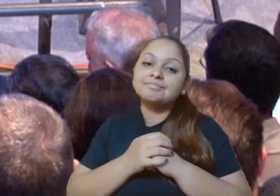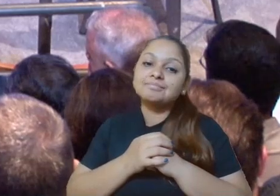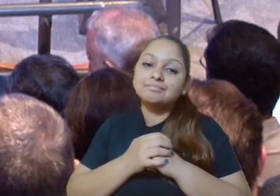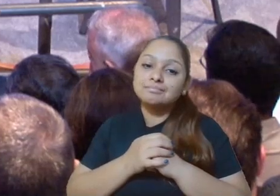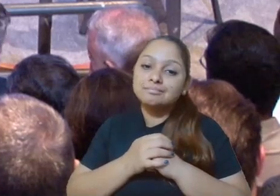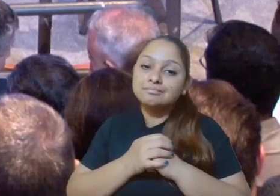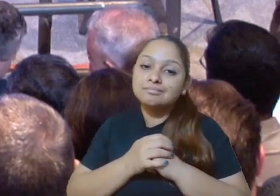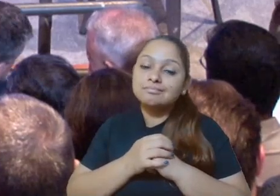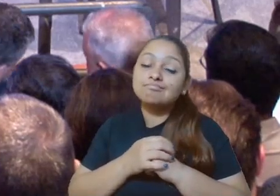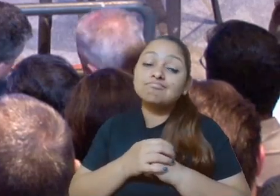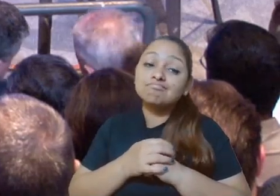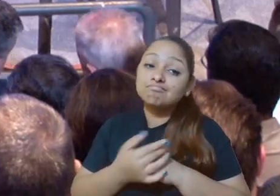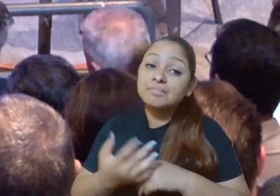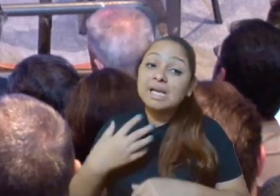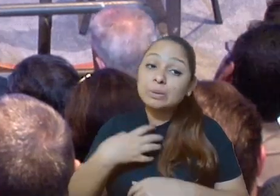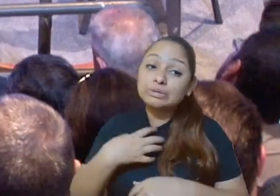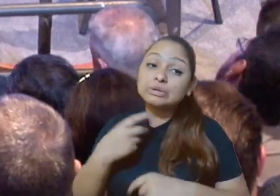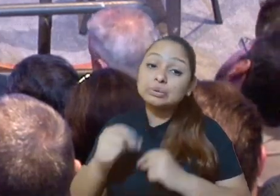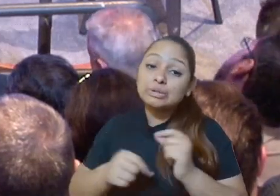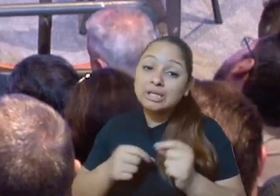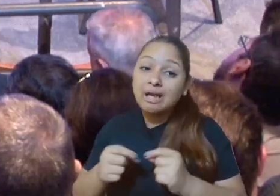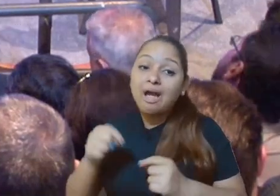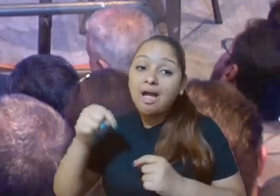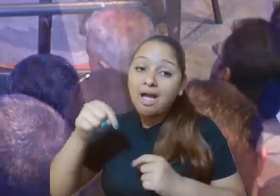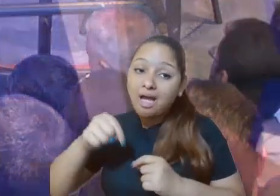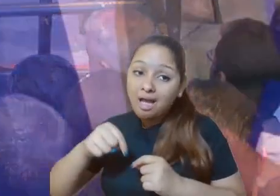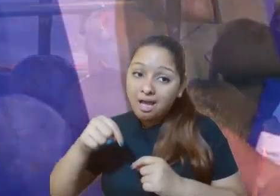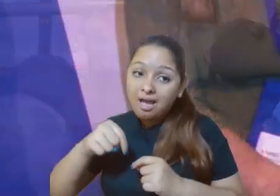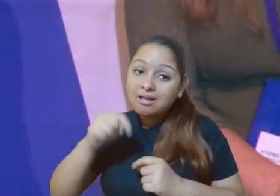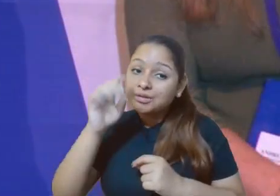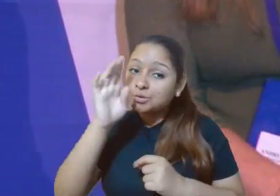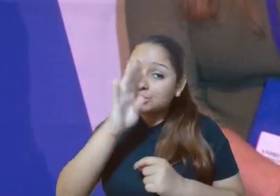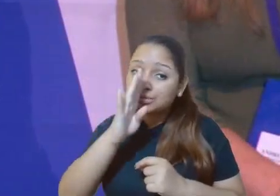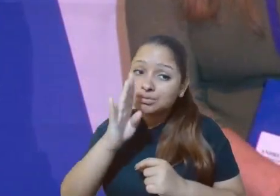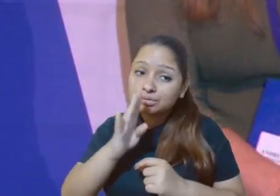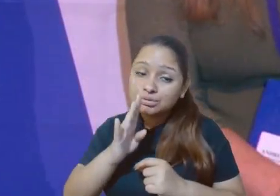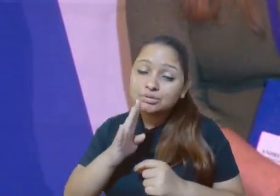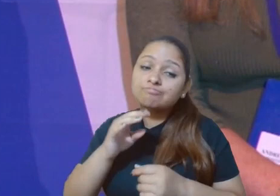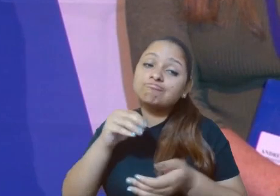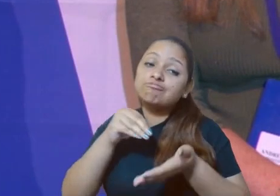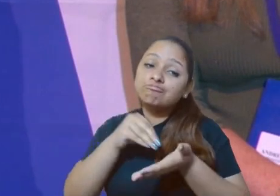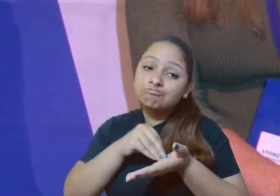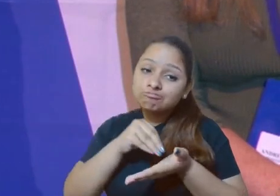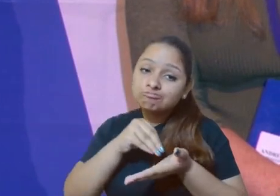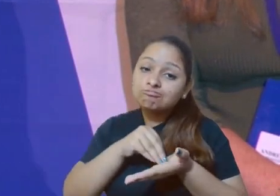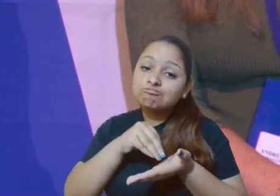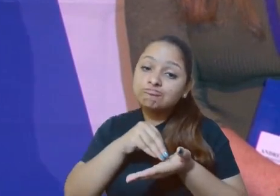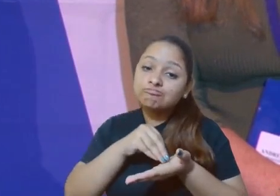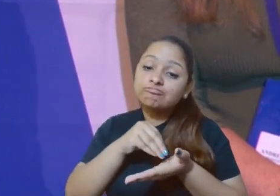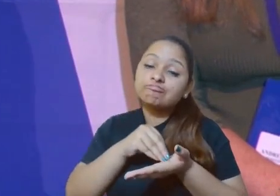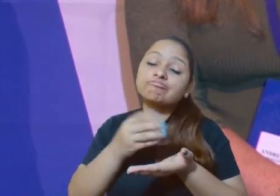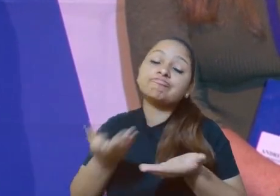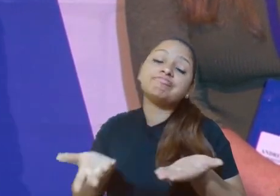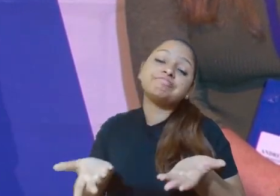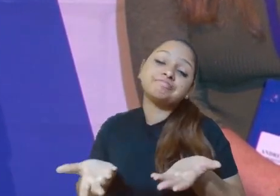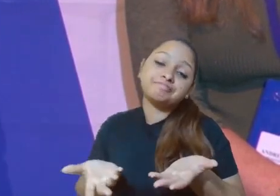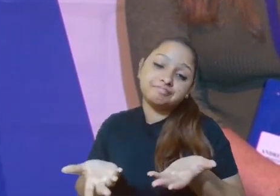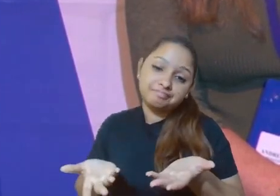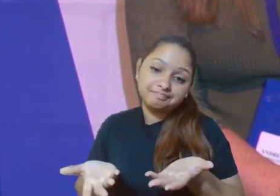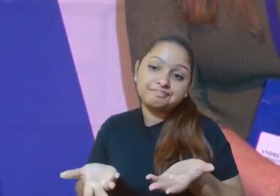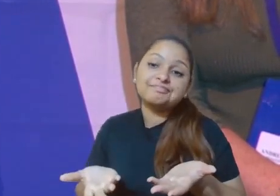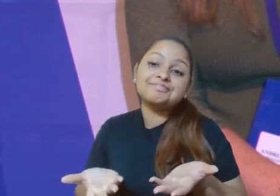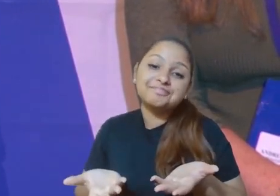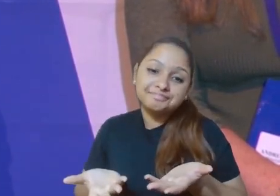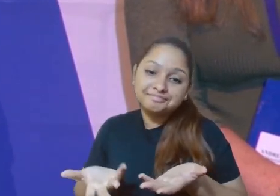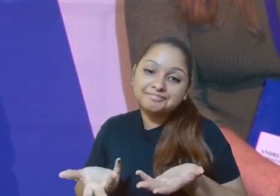And I think this is not so strong in Brazil, and our role is to bring that message and to do